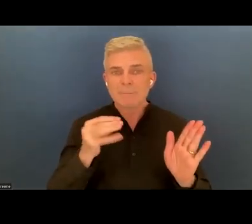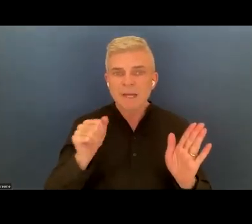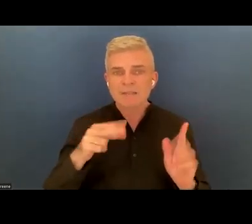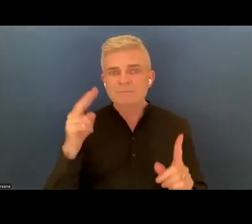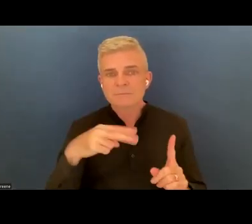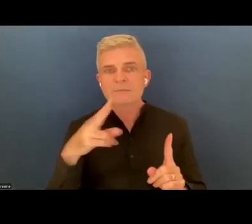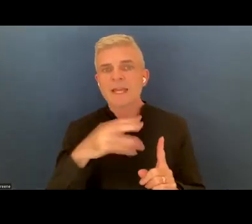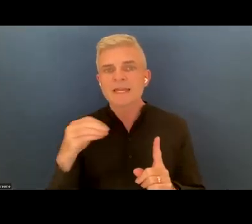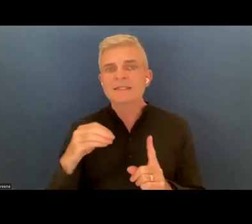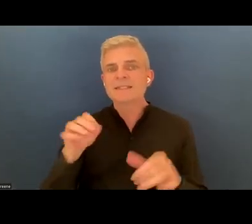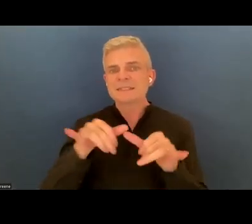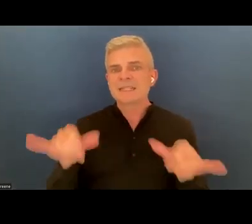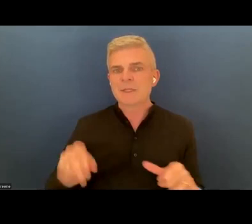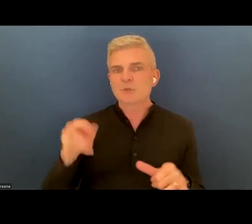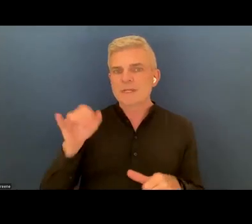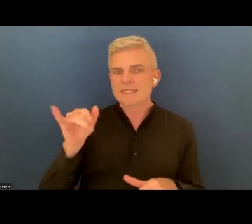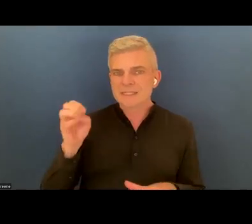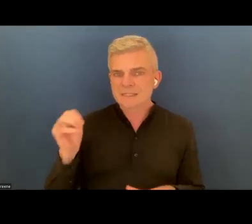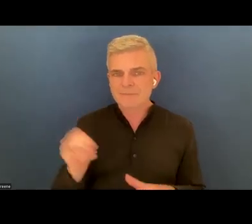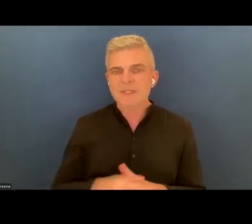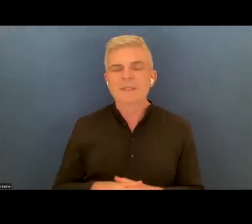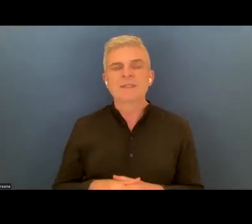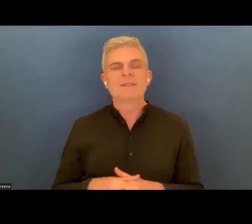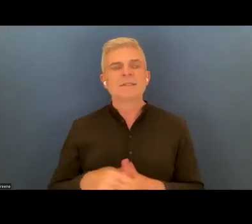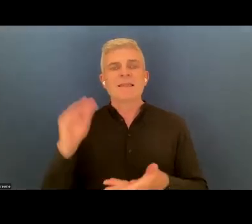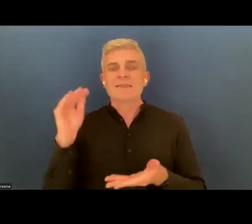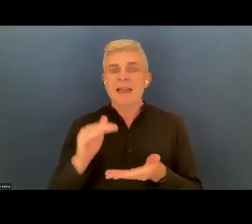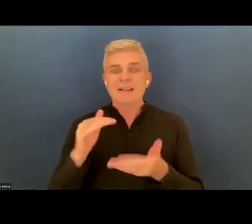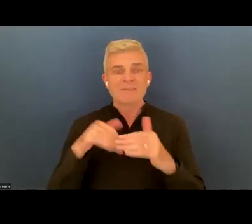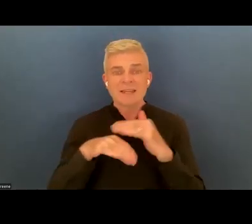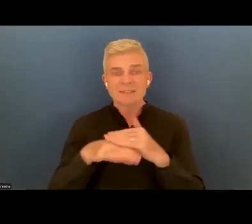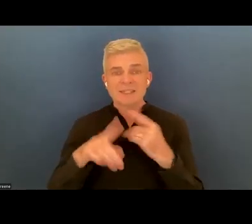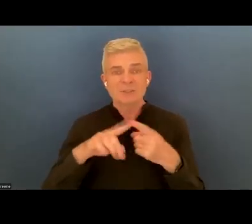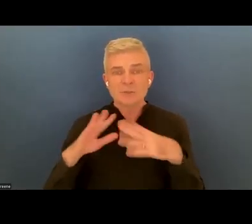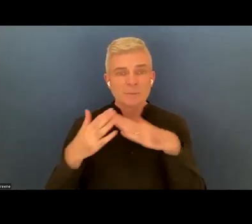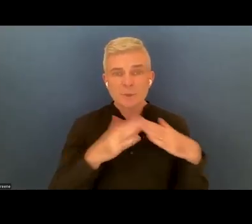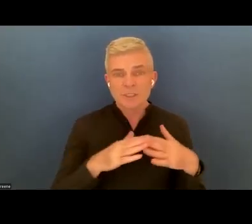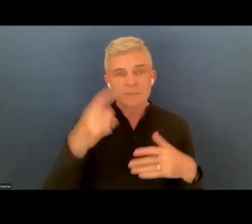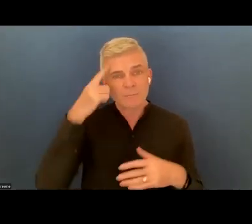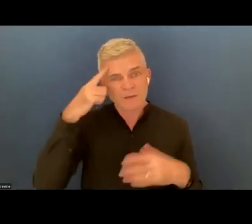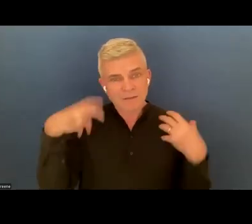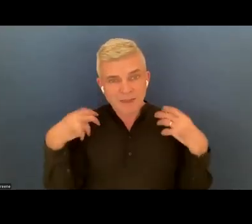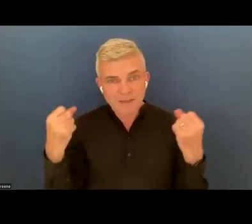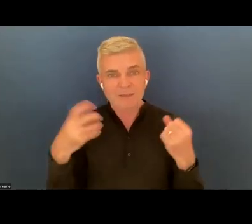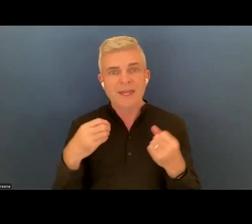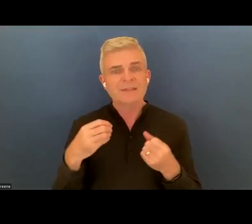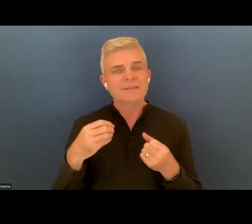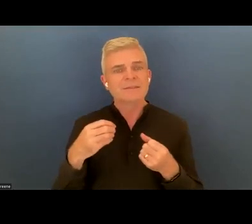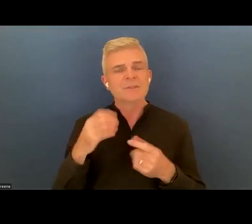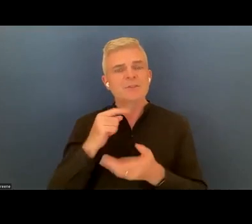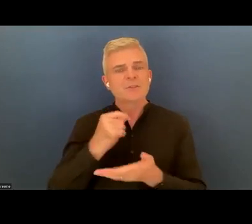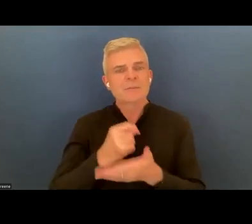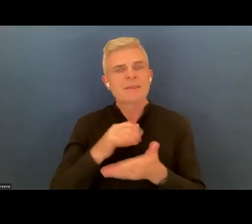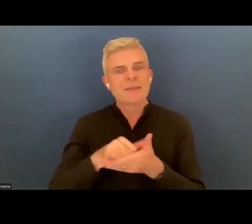racism. Lack of access to community mental health resources and treatment modalities that take into account the nuances of race and culture make